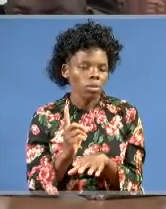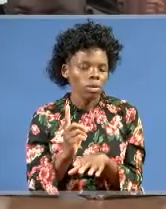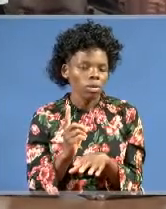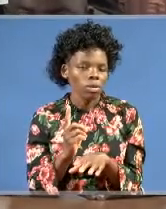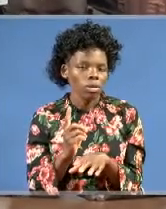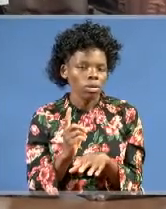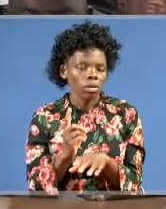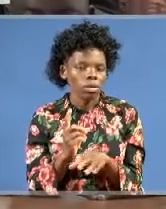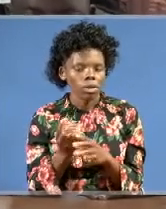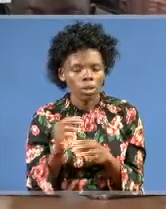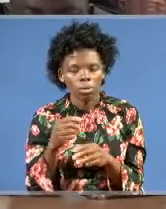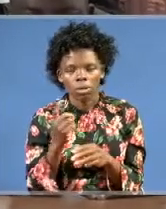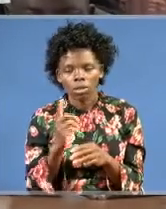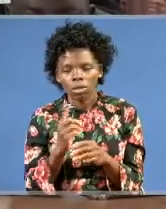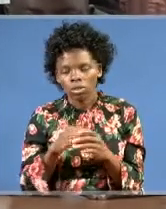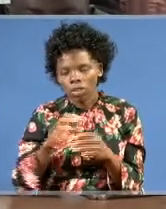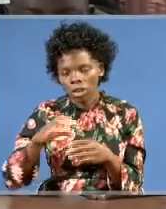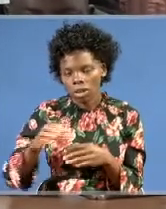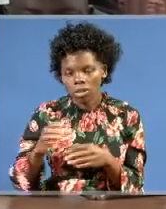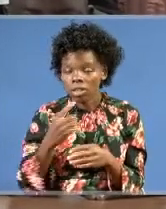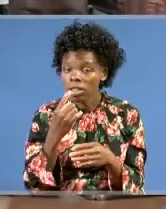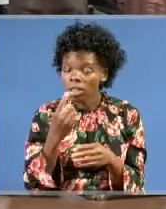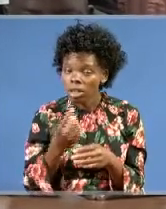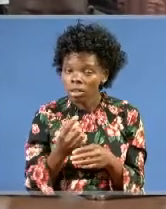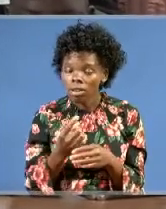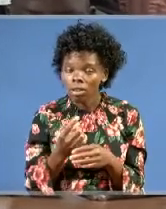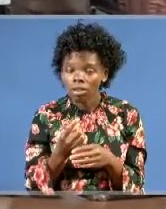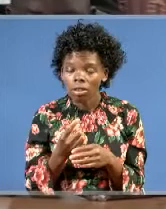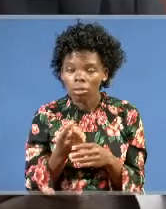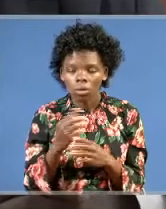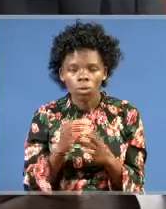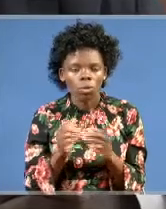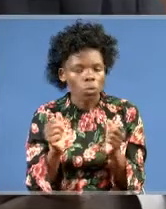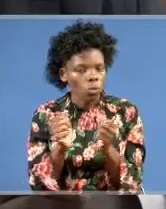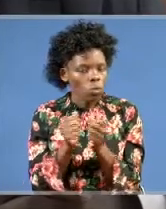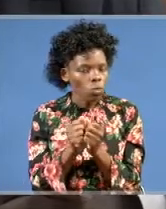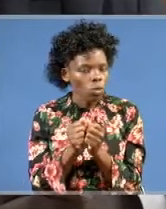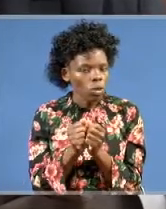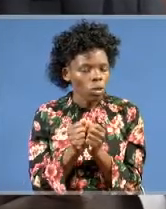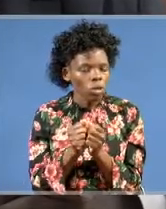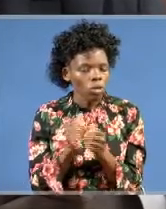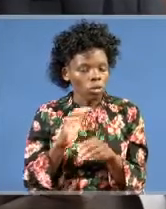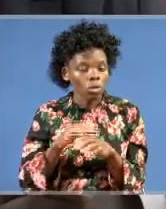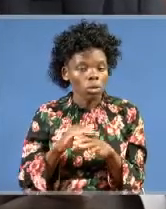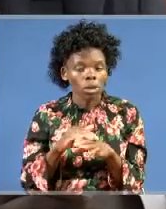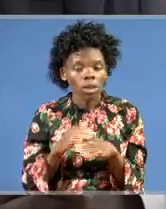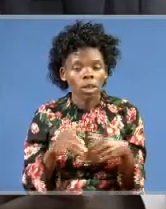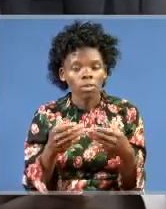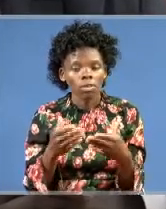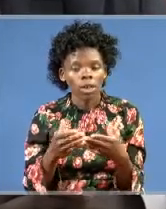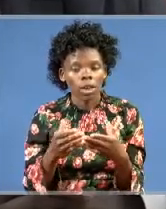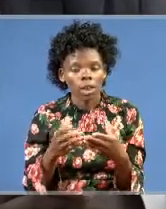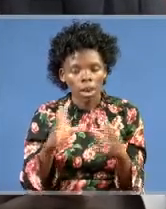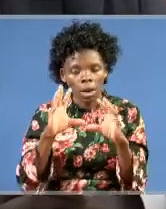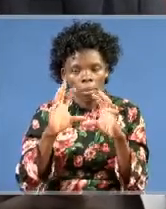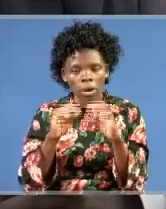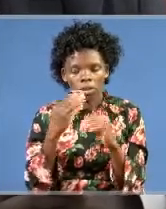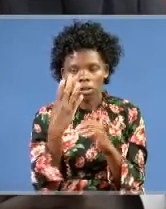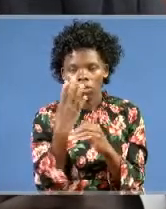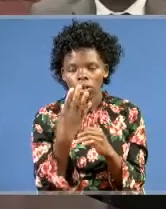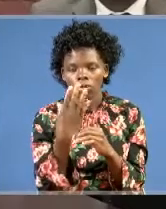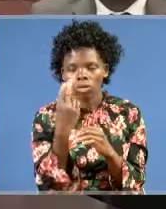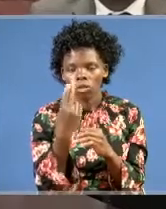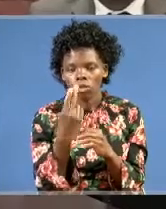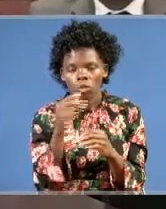holes on the administration of the county, saying it is grappling with deplorable conditions despite being given a budget of 52.54